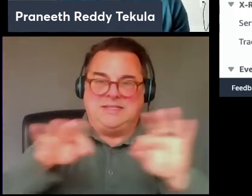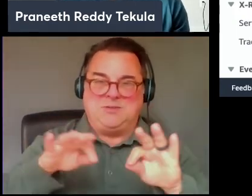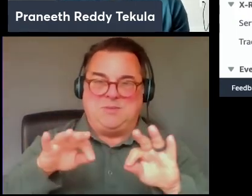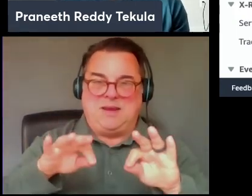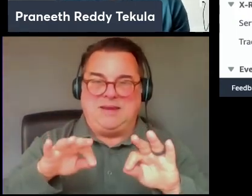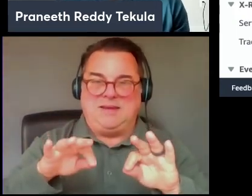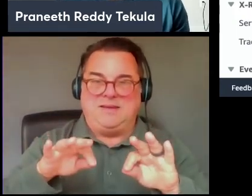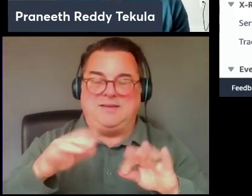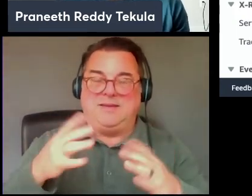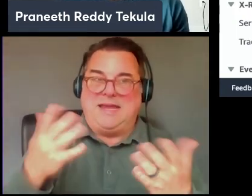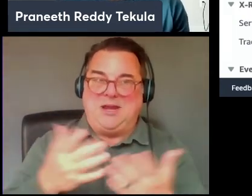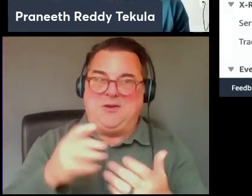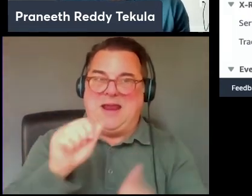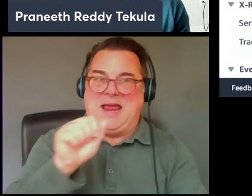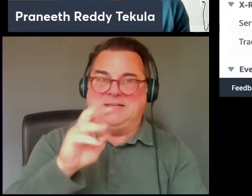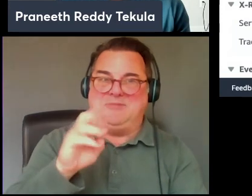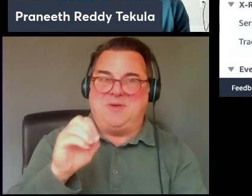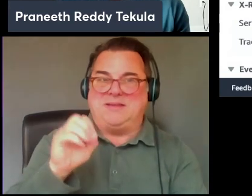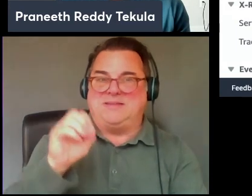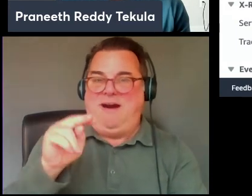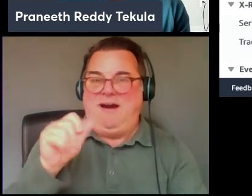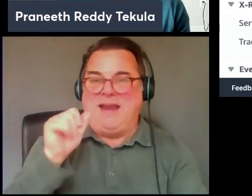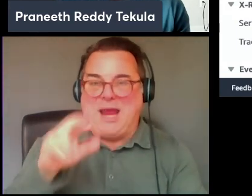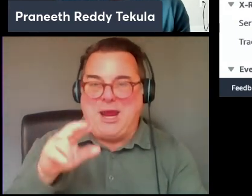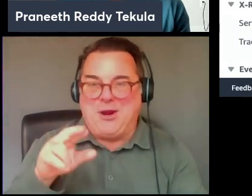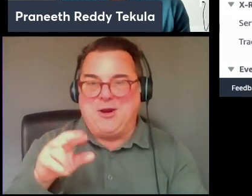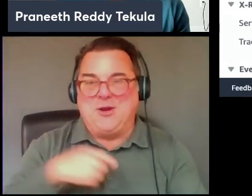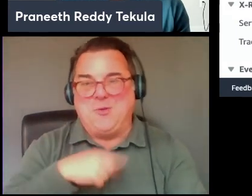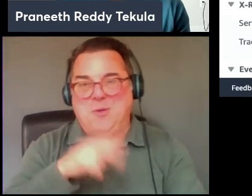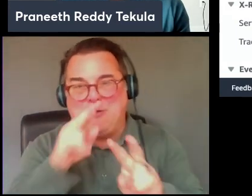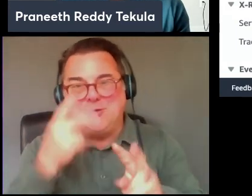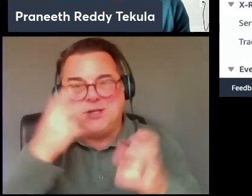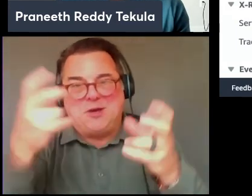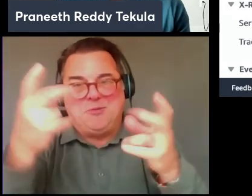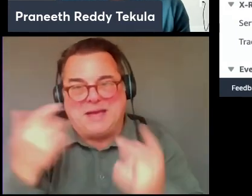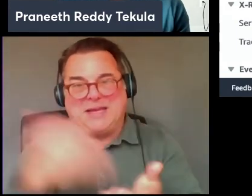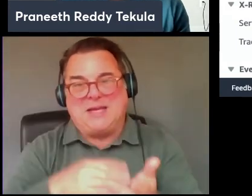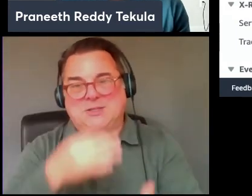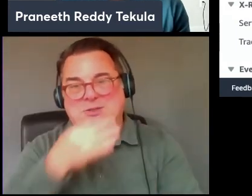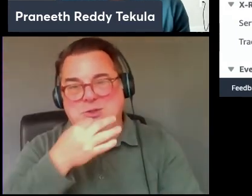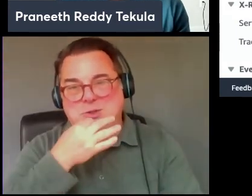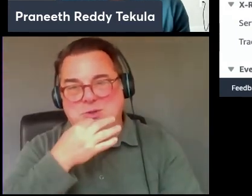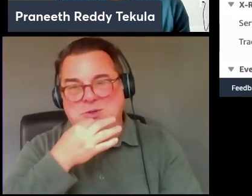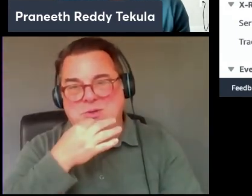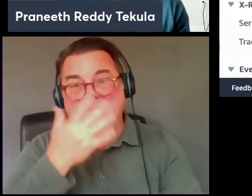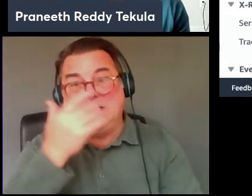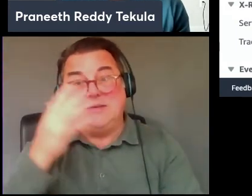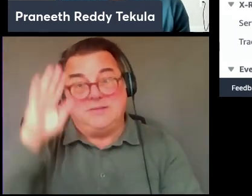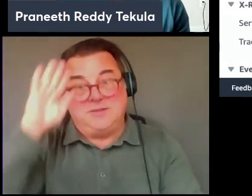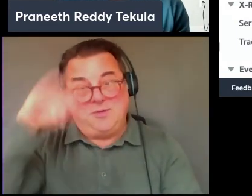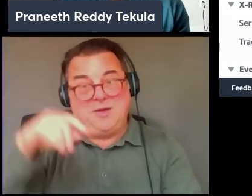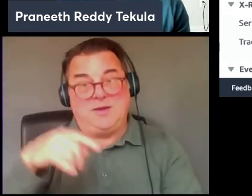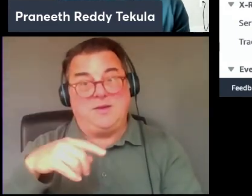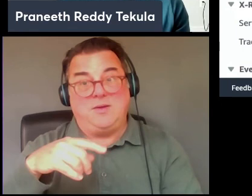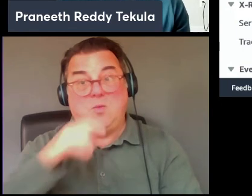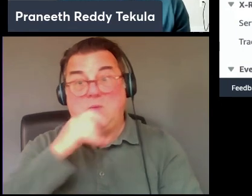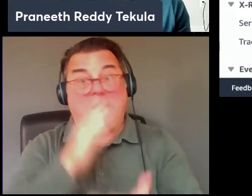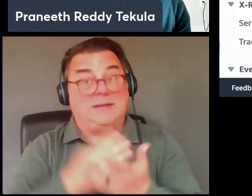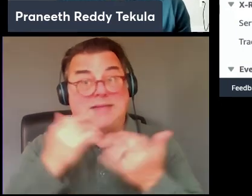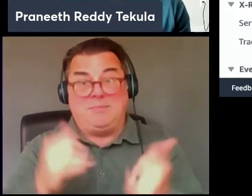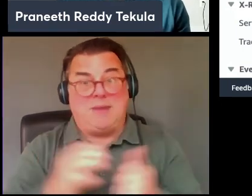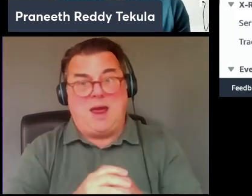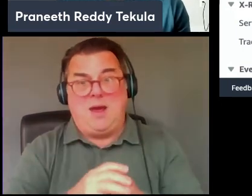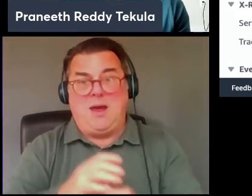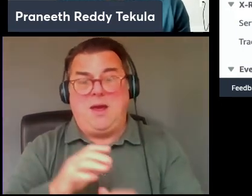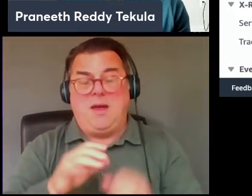On Air. And we look forward to seeing you back on here because, as usual, we're not going to stop here, right? Metrics is only